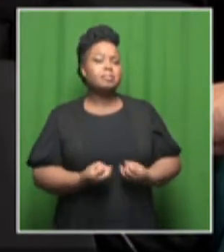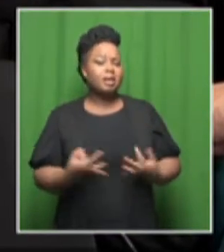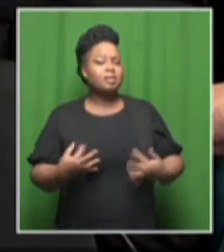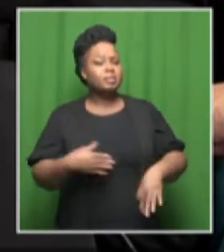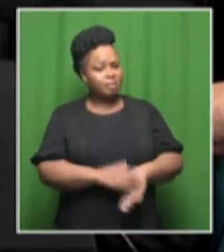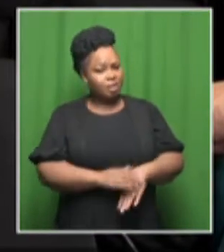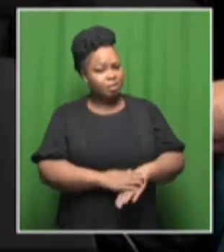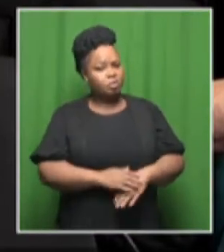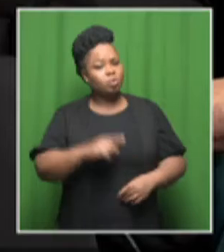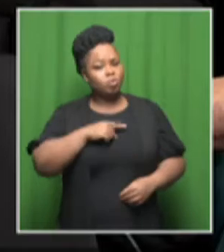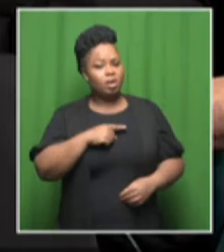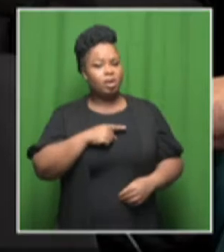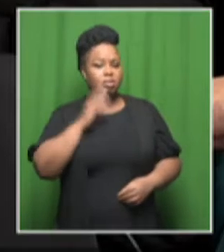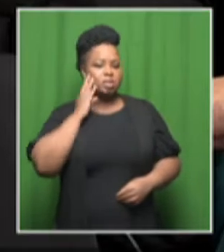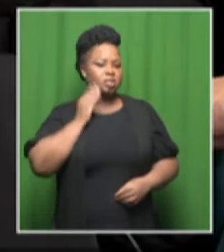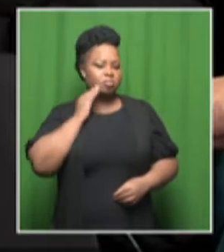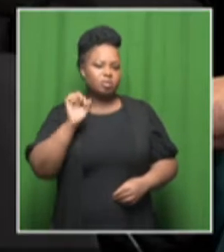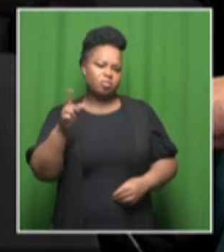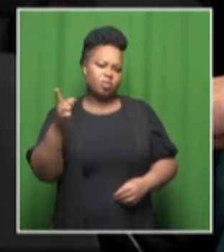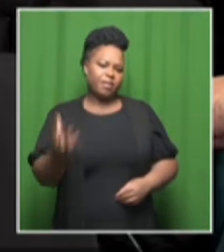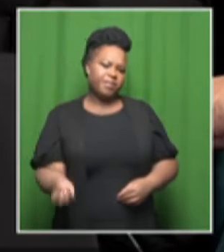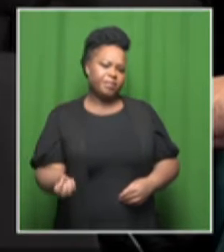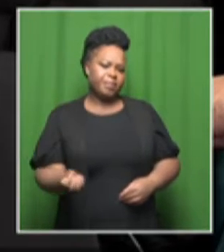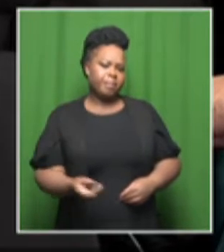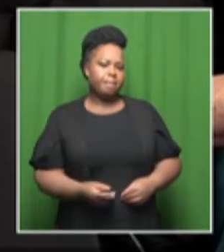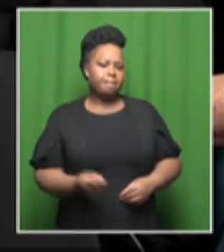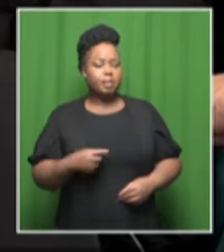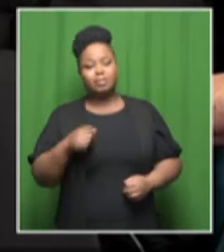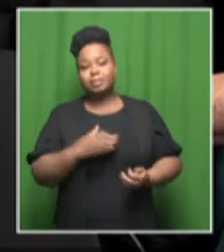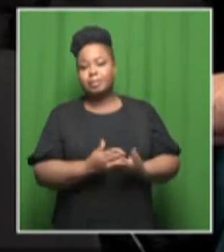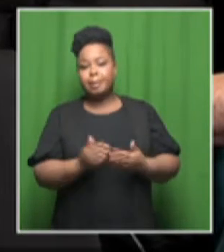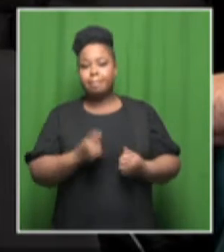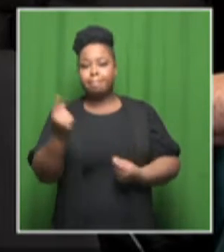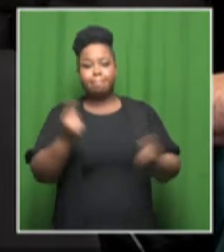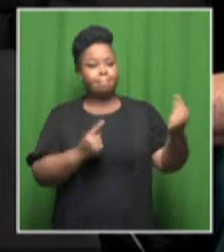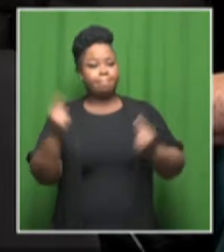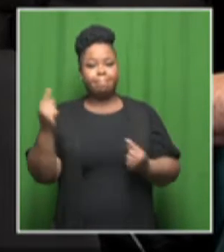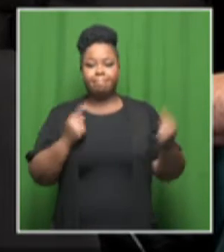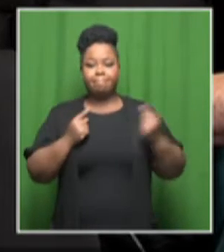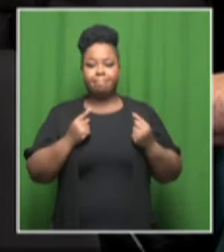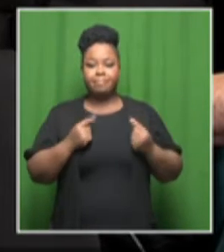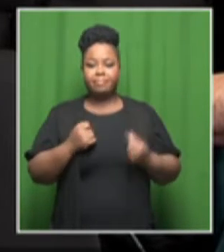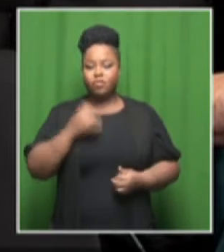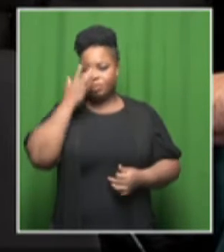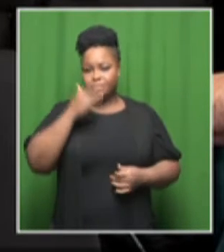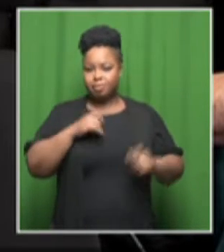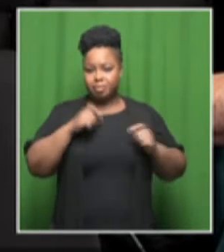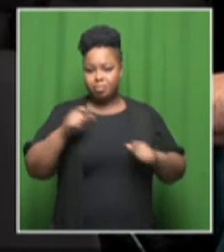you speak from great experience here besides seeing so many different patients along the way. But